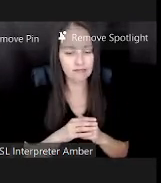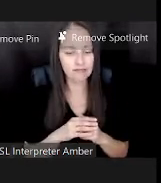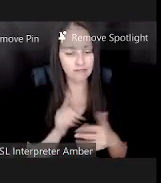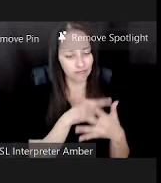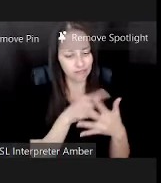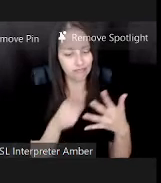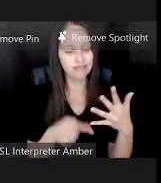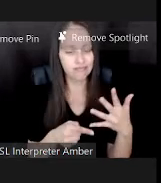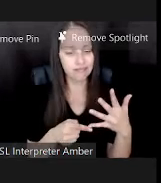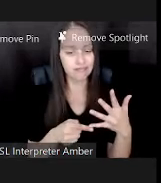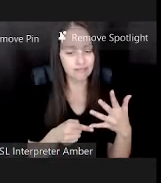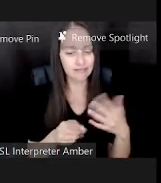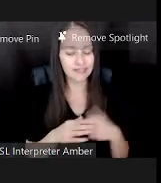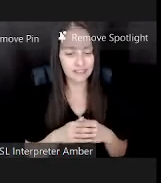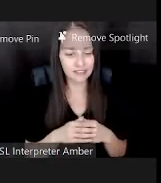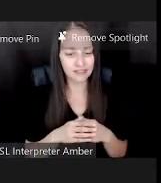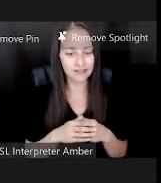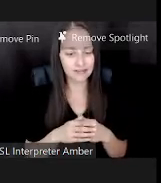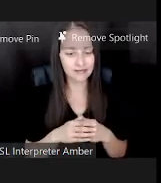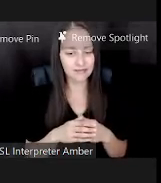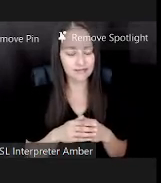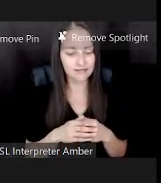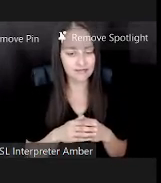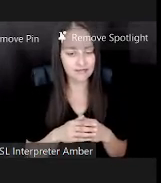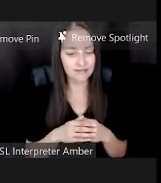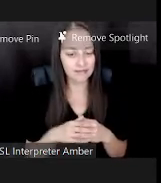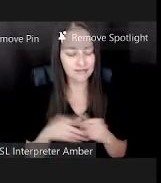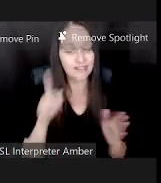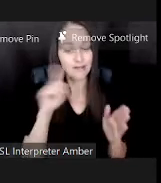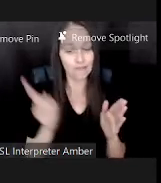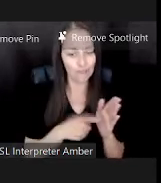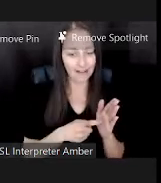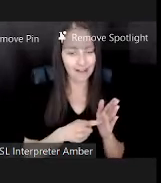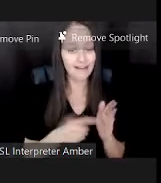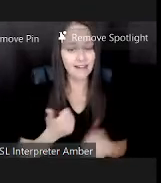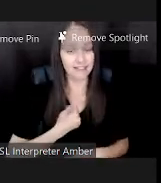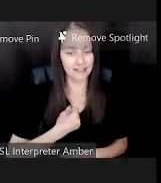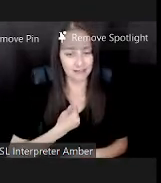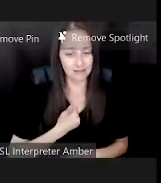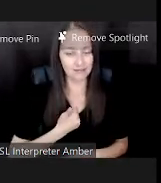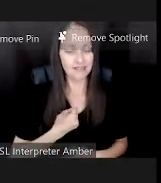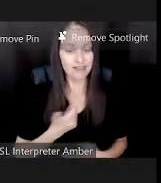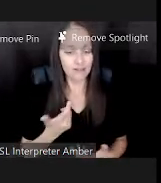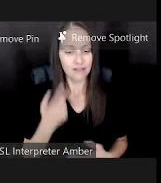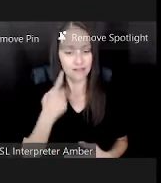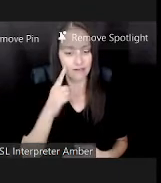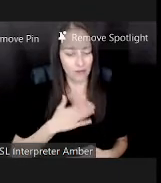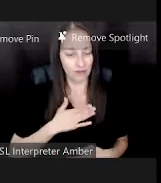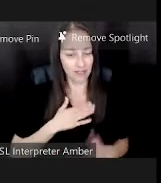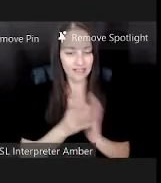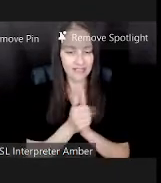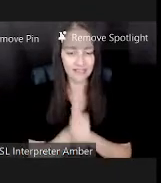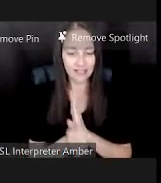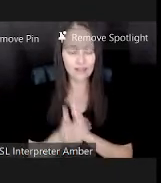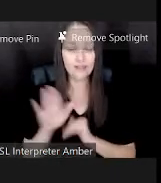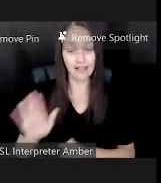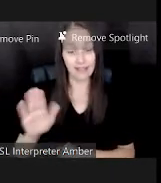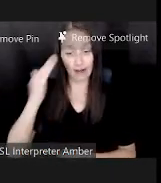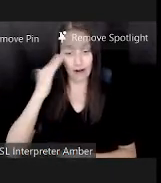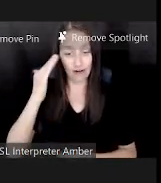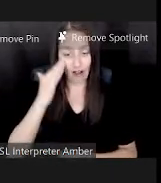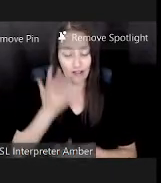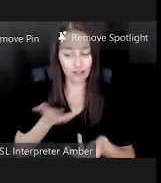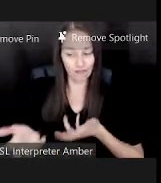saw something in my capacity and wanted to exchange their knowledge with me that could